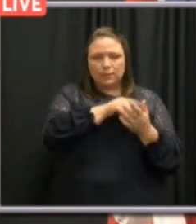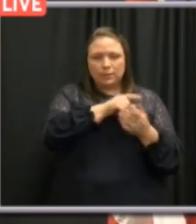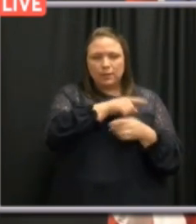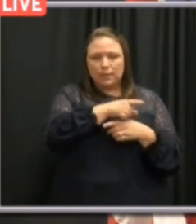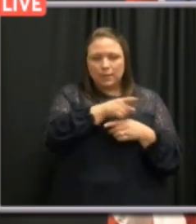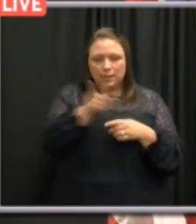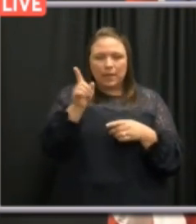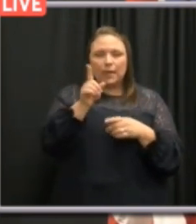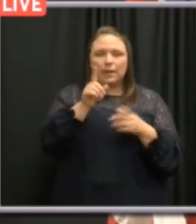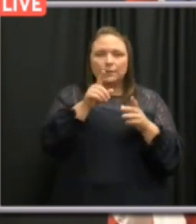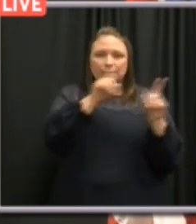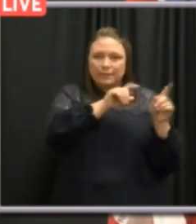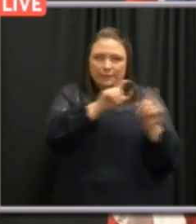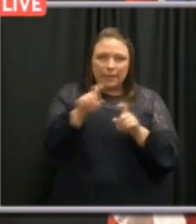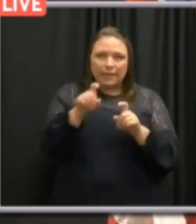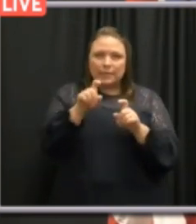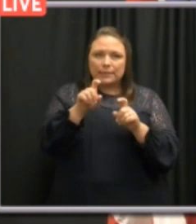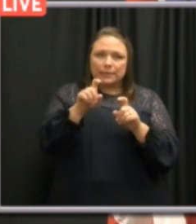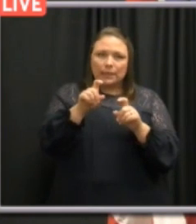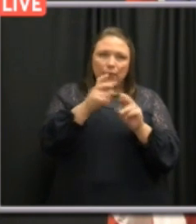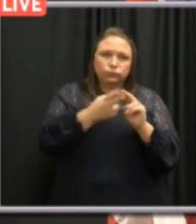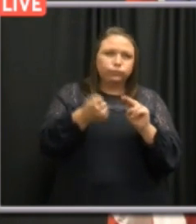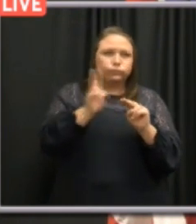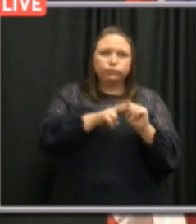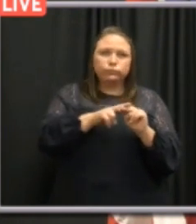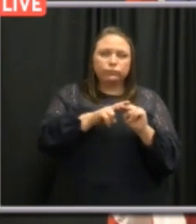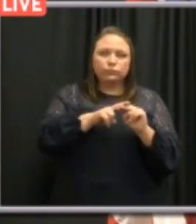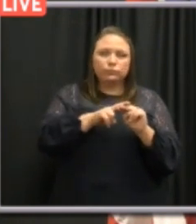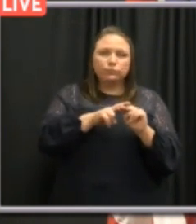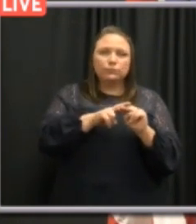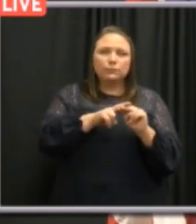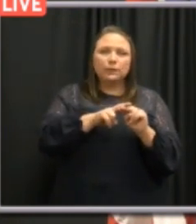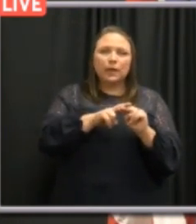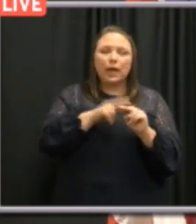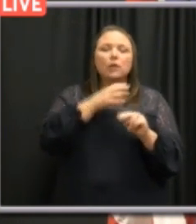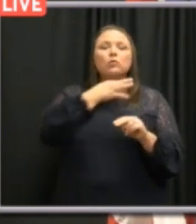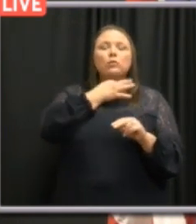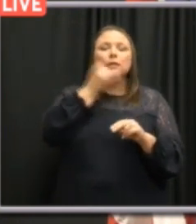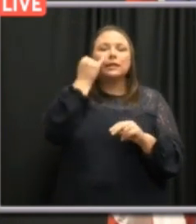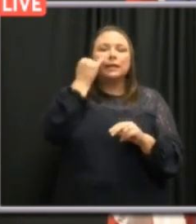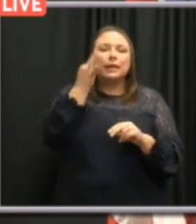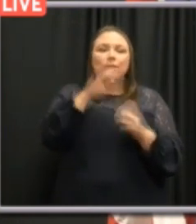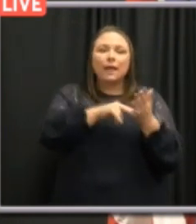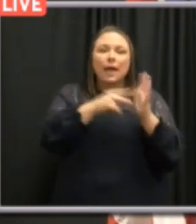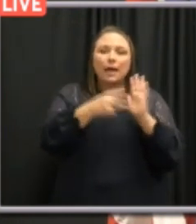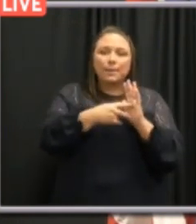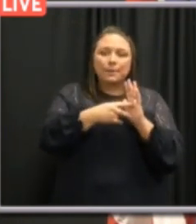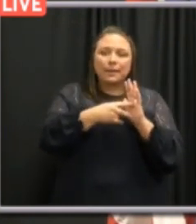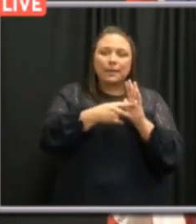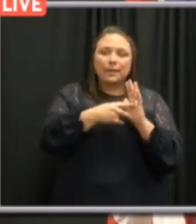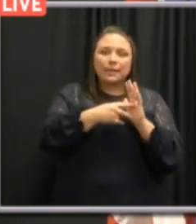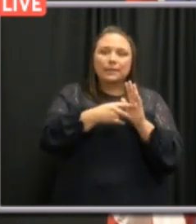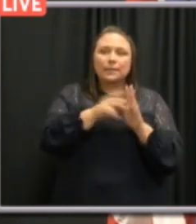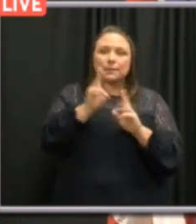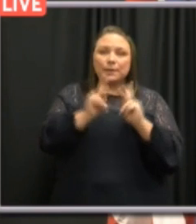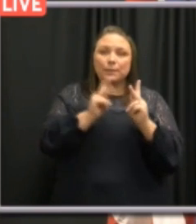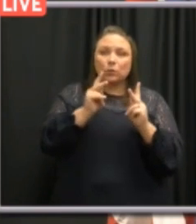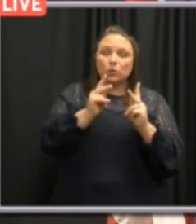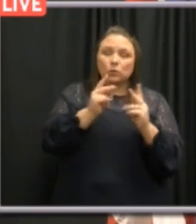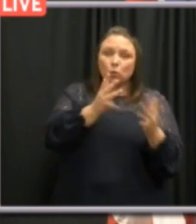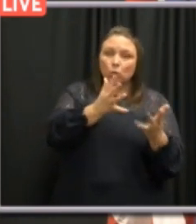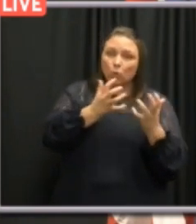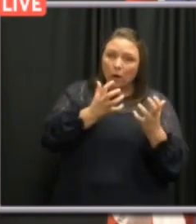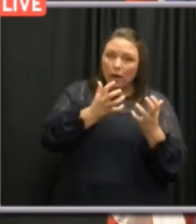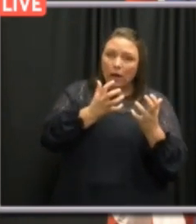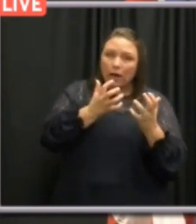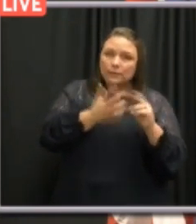as higher than any other day in Metro. I was curious if he could see if that signals that maybe the want for testing or the demand for